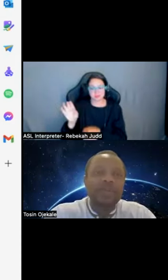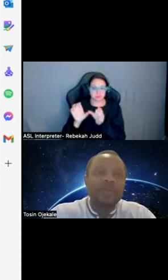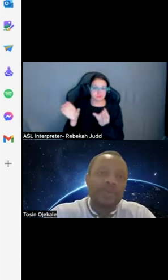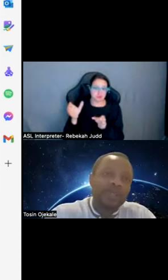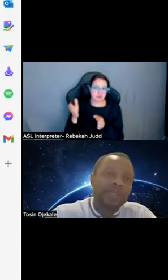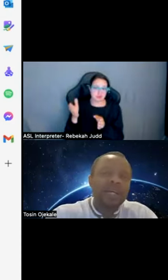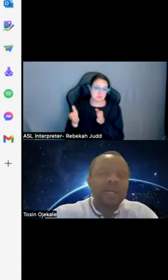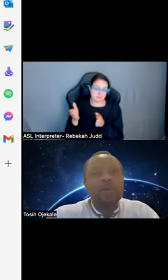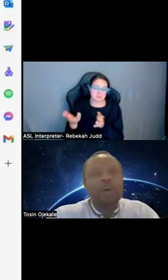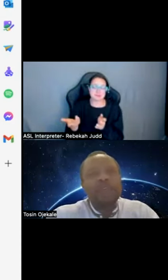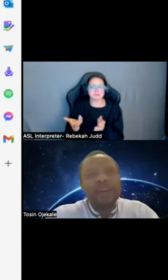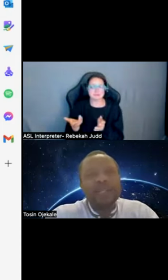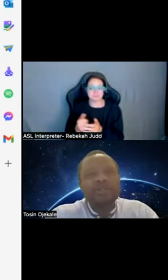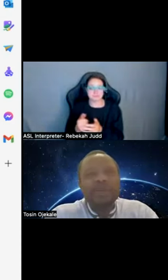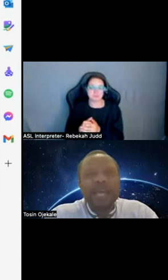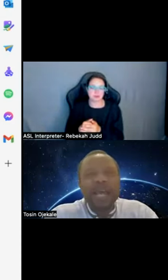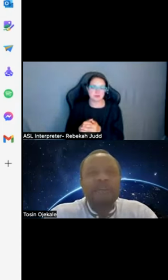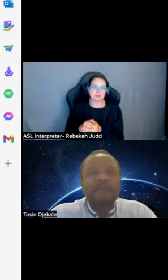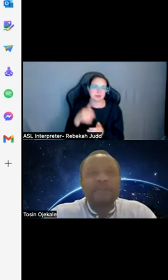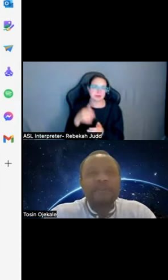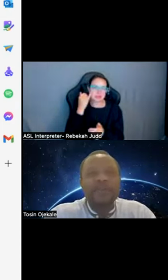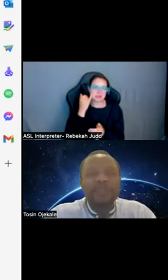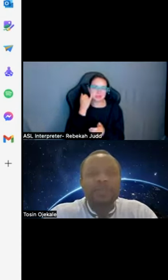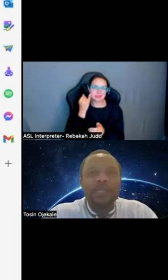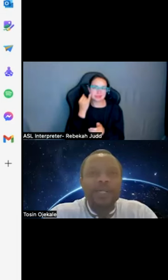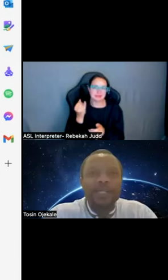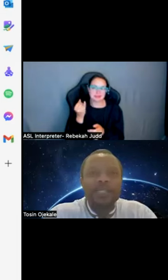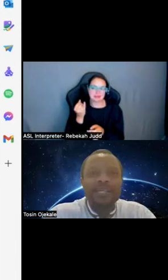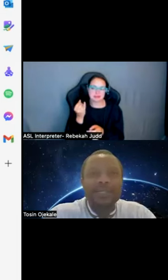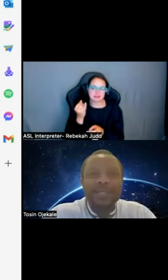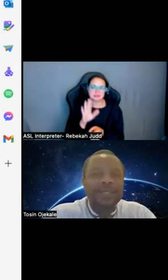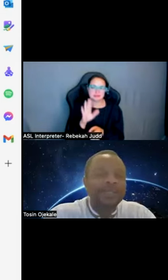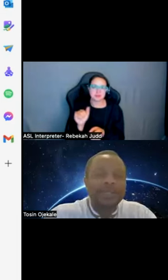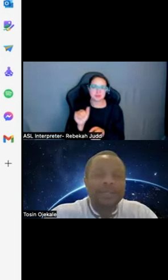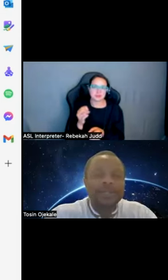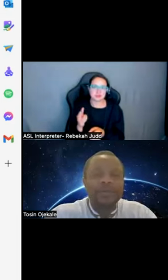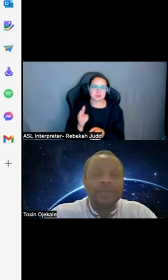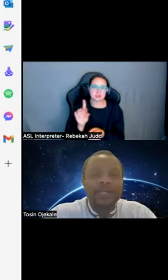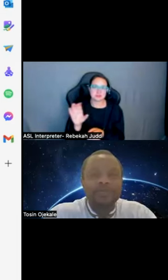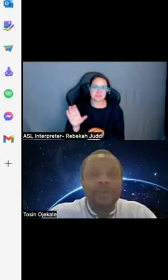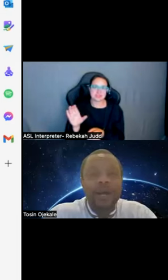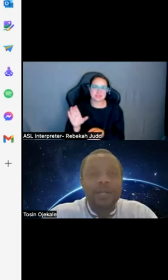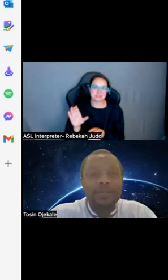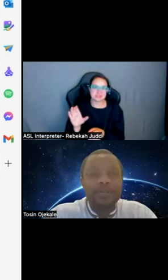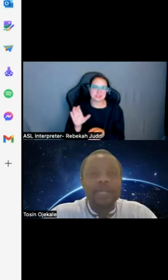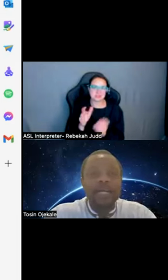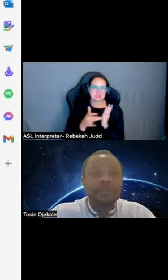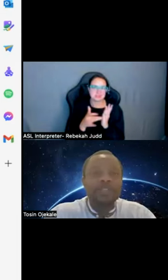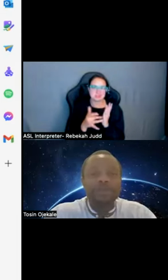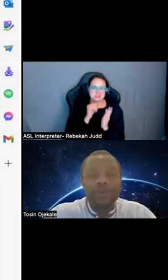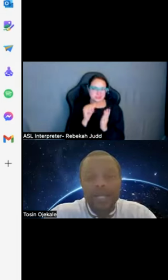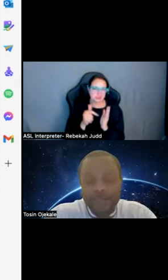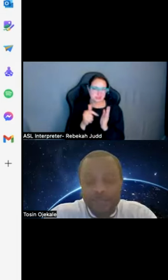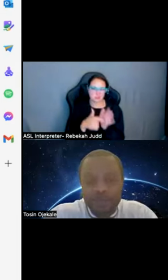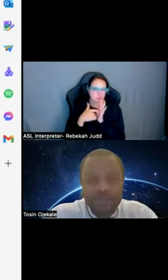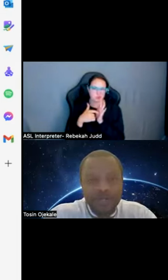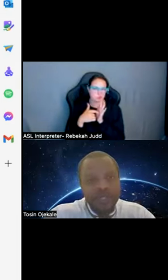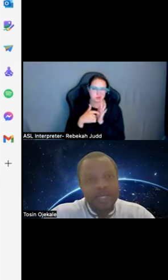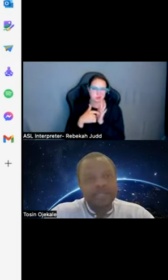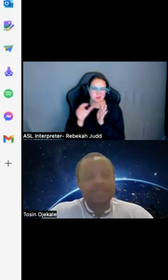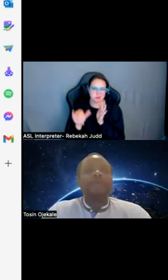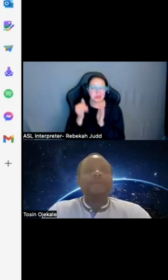through the training. But if you are going to be, if your job nature is a data center technician, I don't think it's required. And if it is required, you'll be